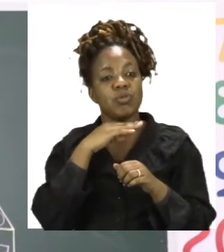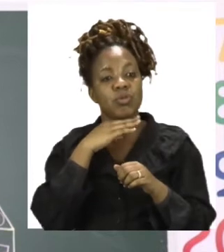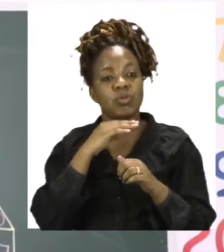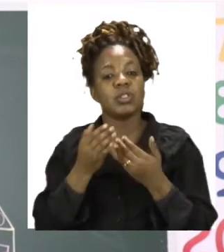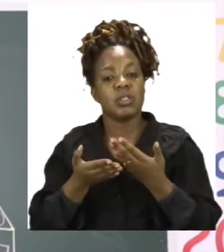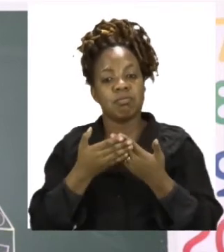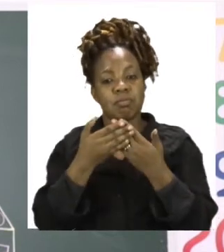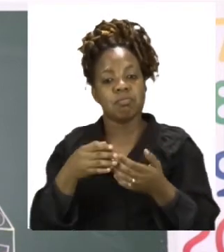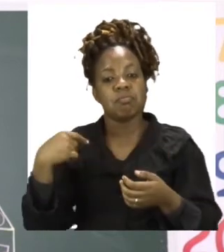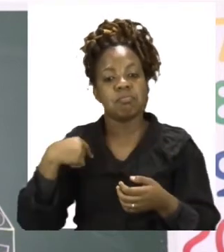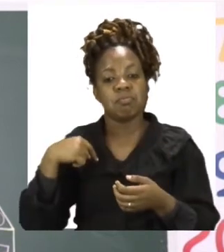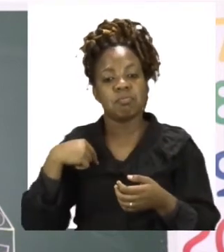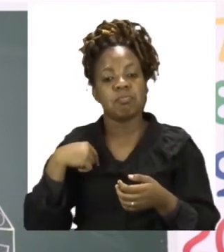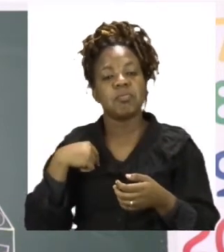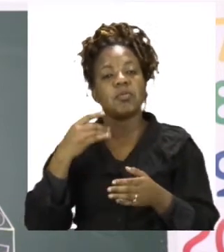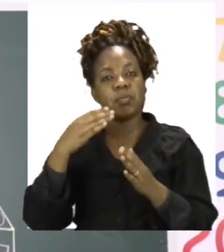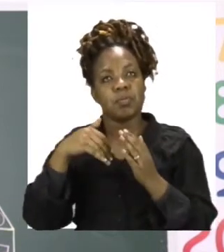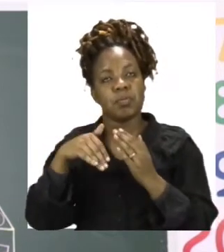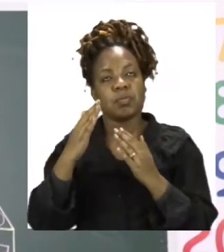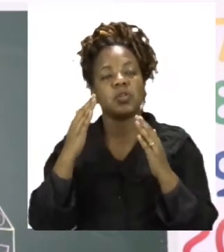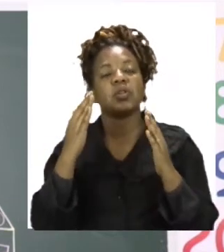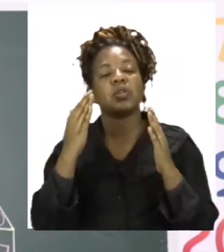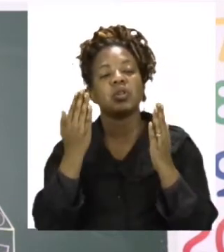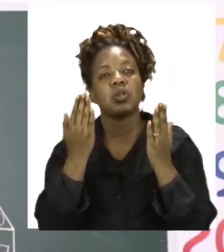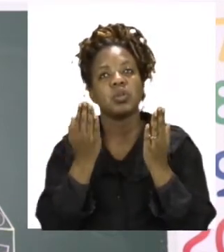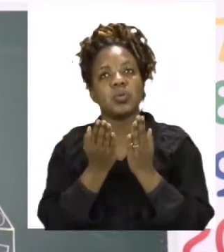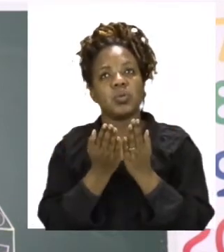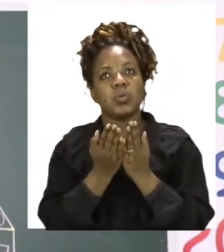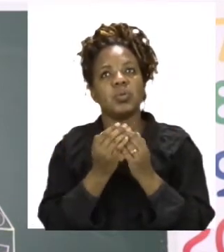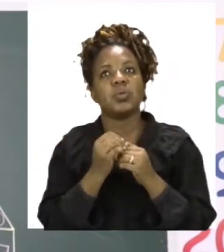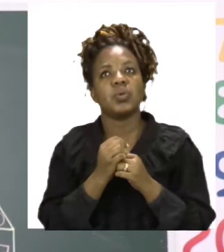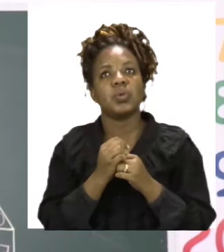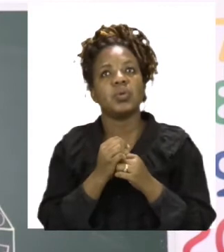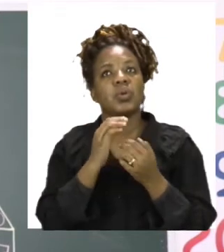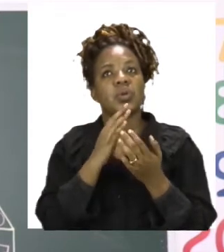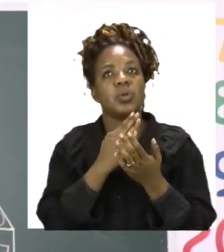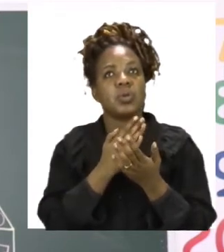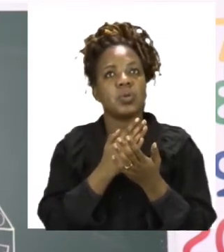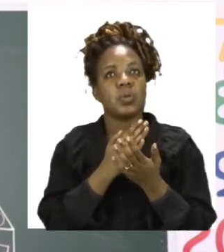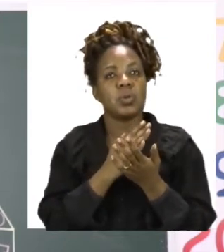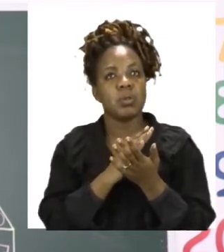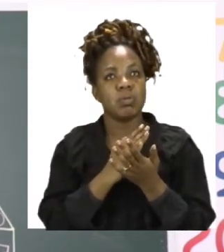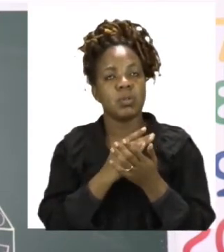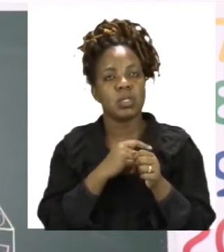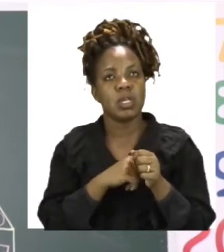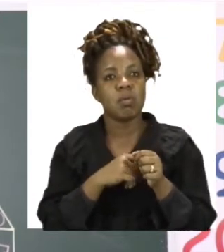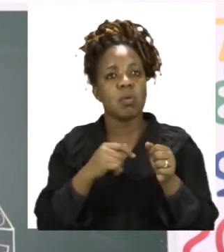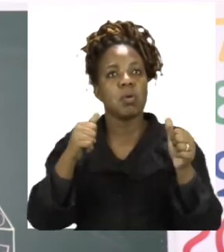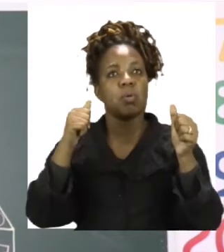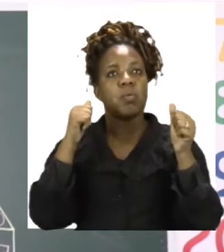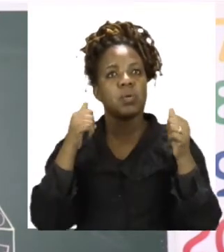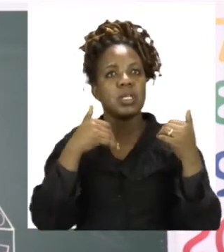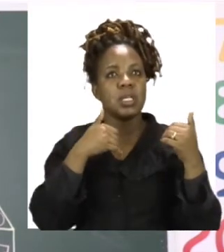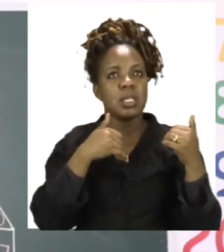school. Remember, sometimes he'll go backwards. So if you have another number, you can start from